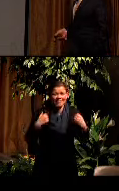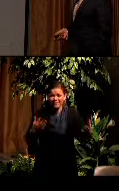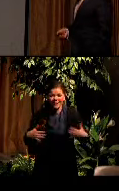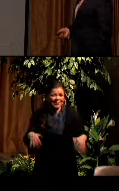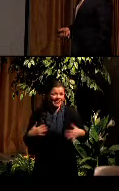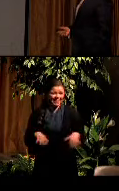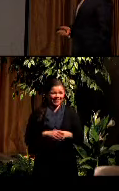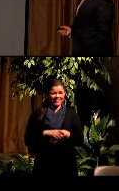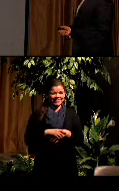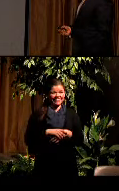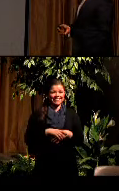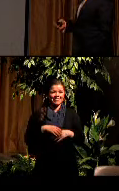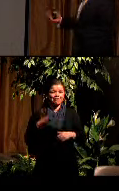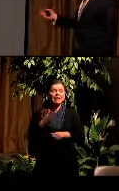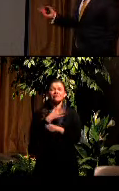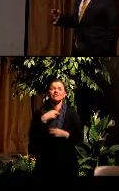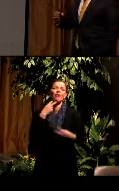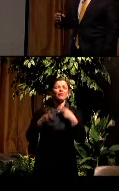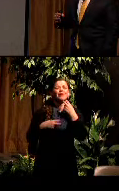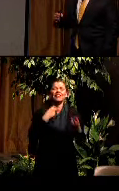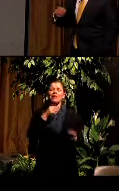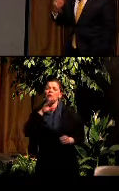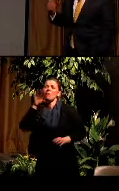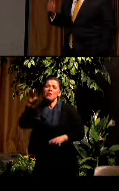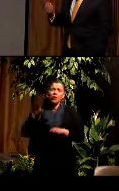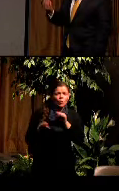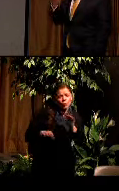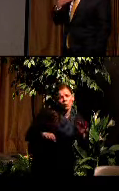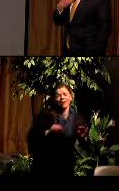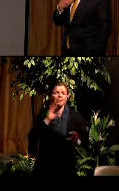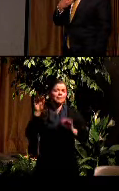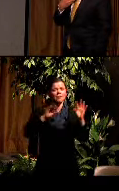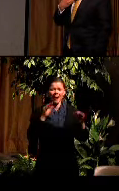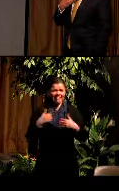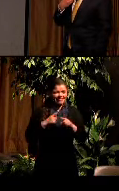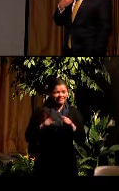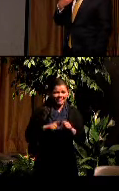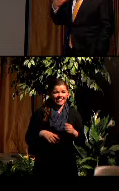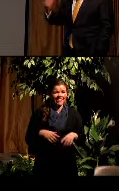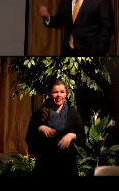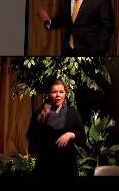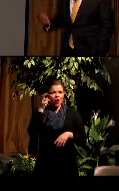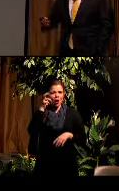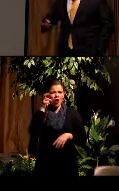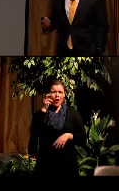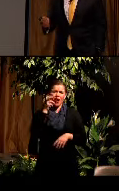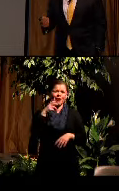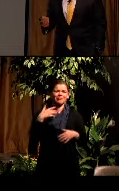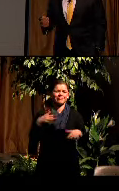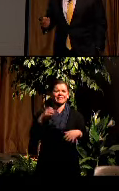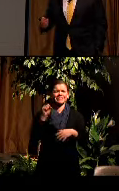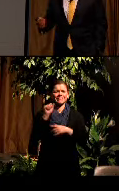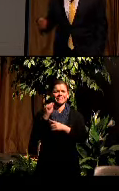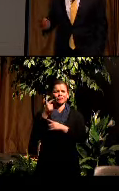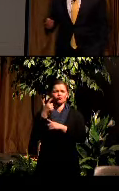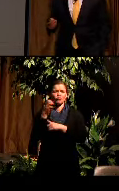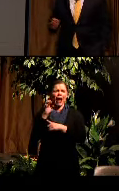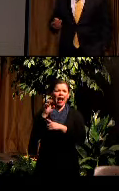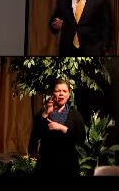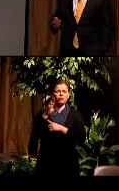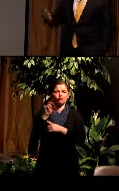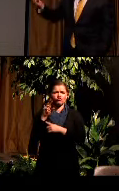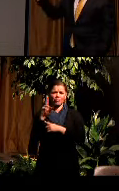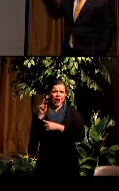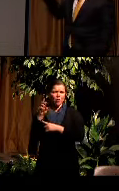from the sage grouse, that are just remarkable. And vocalizations that they make from their syrinx, and vocalizations they make from their wings, from their